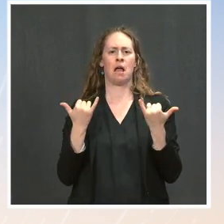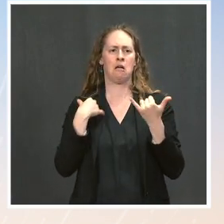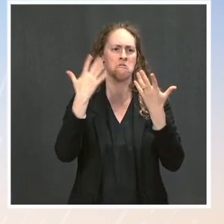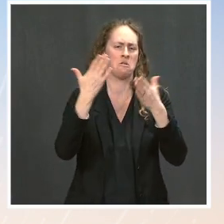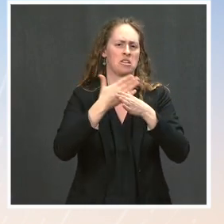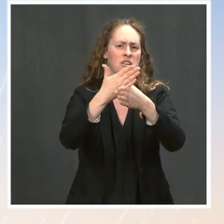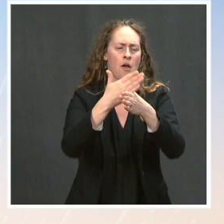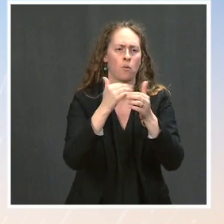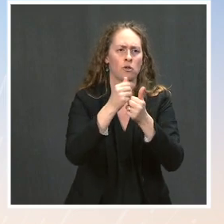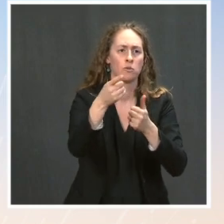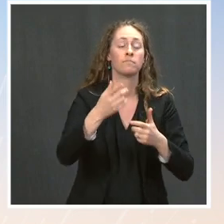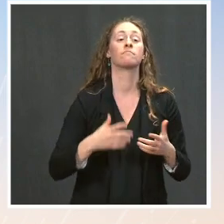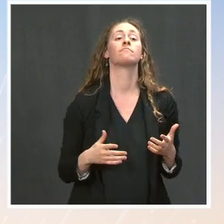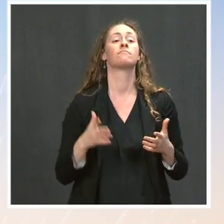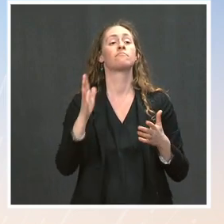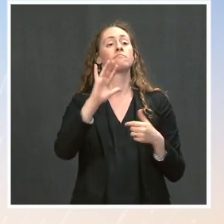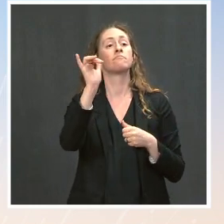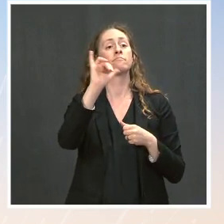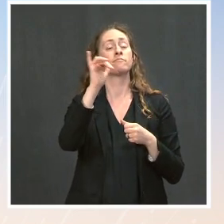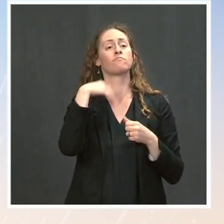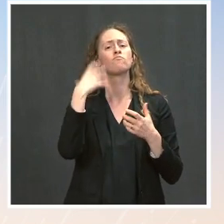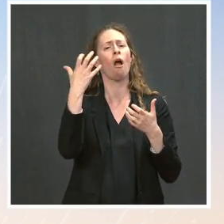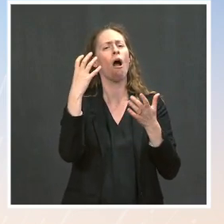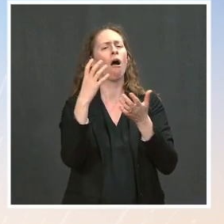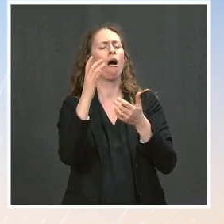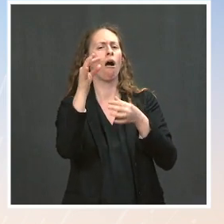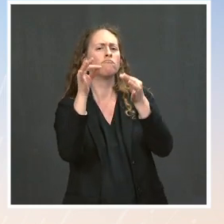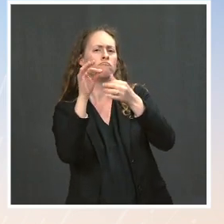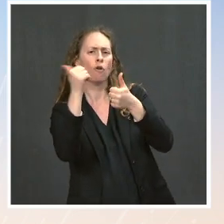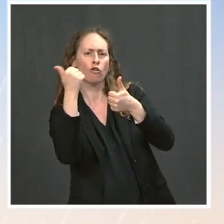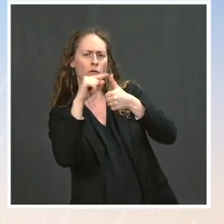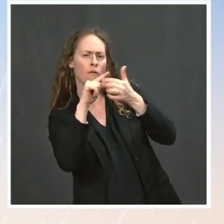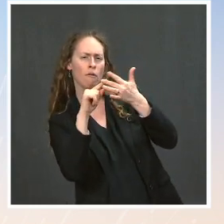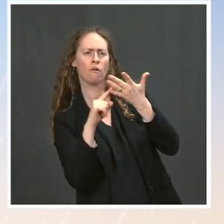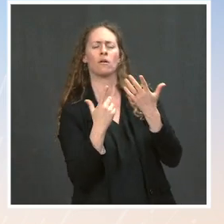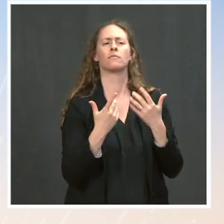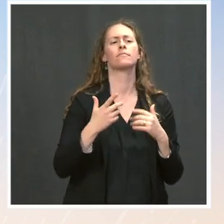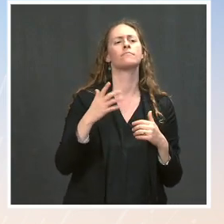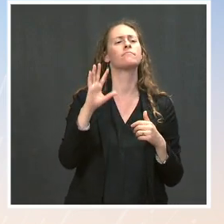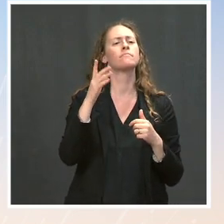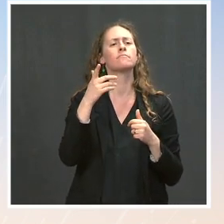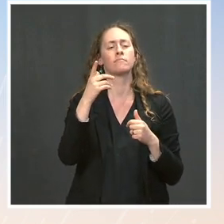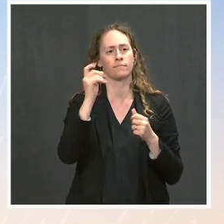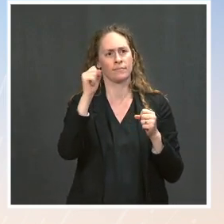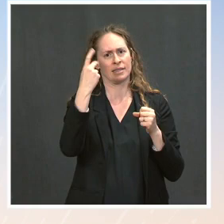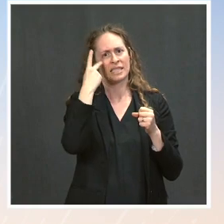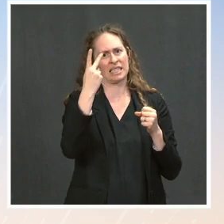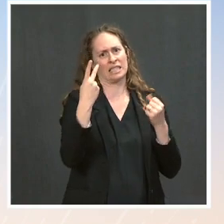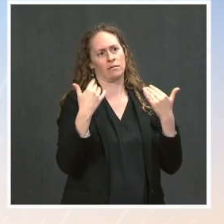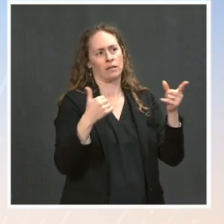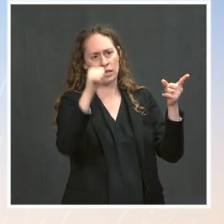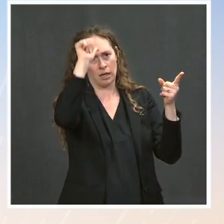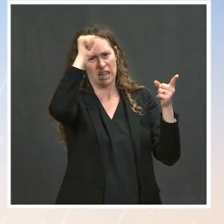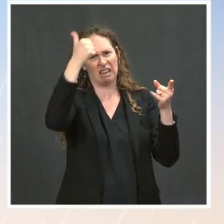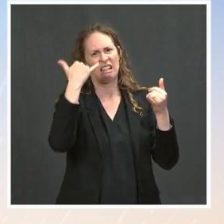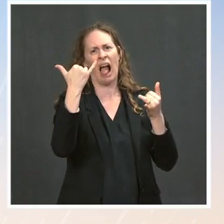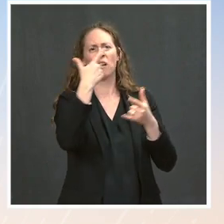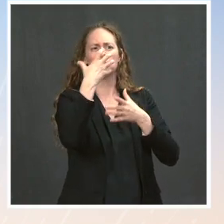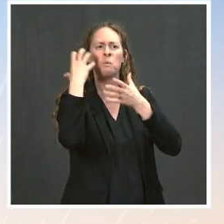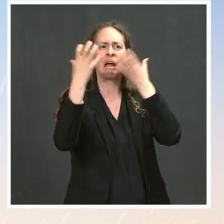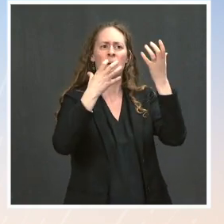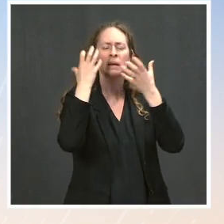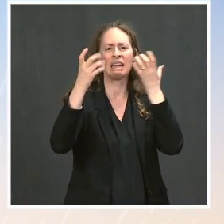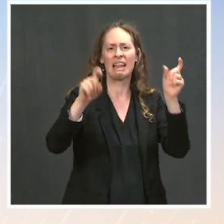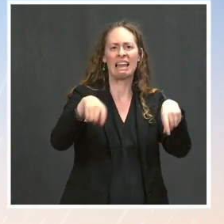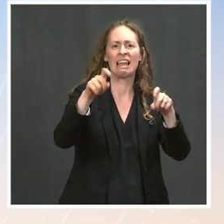So there are a number of areas that are of great interest and are great need to India at this point in time. Oxygen is one of them. At